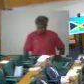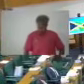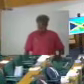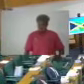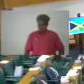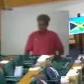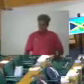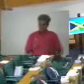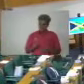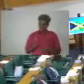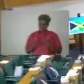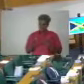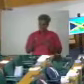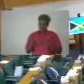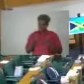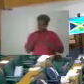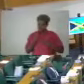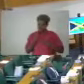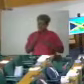Yes.